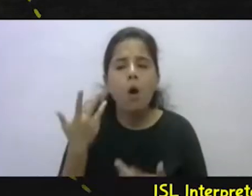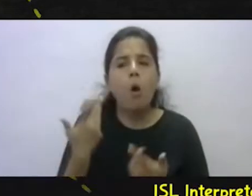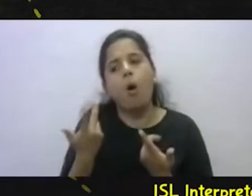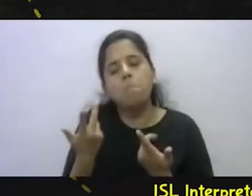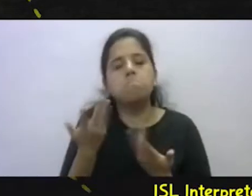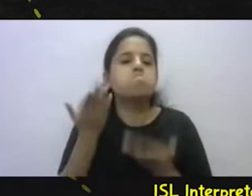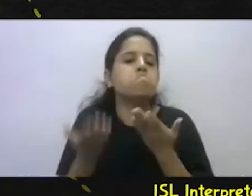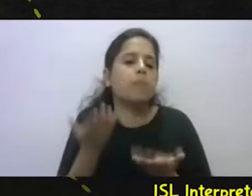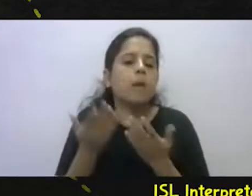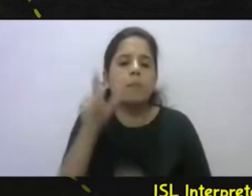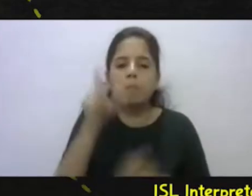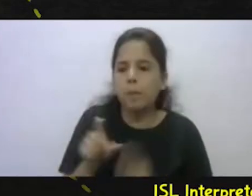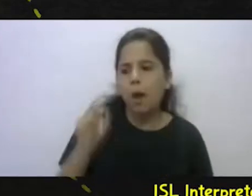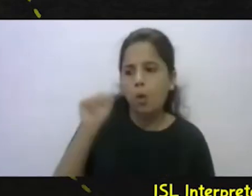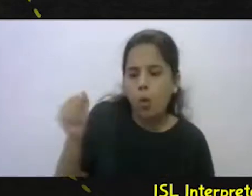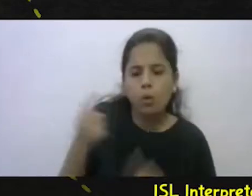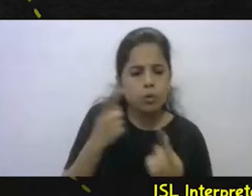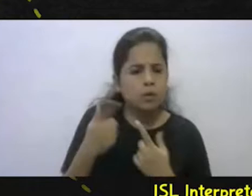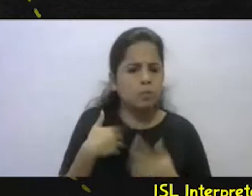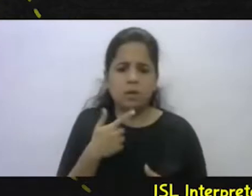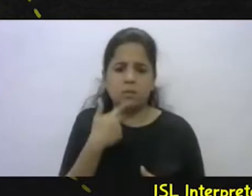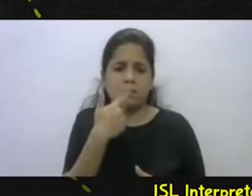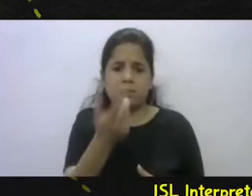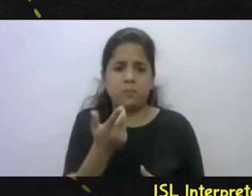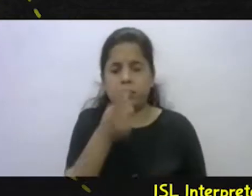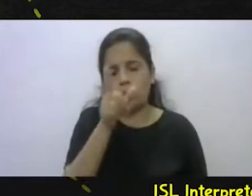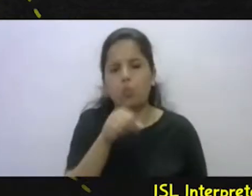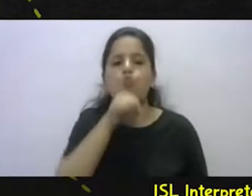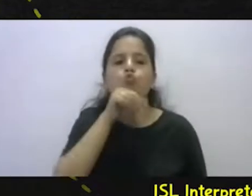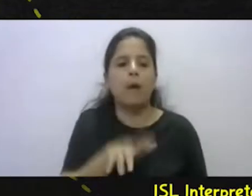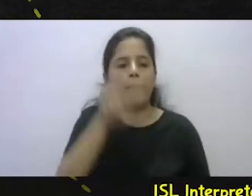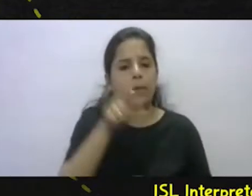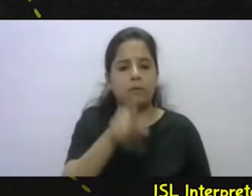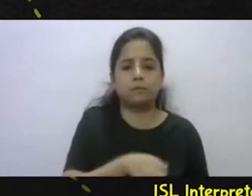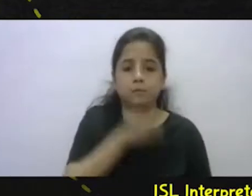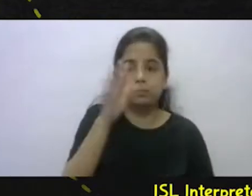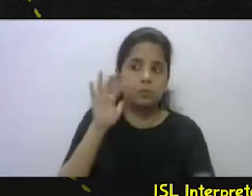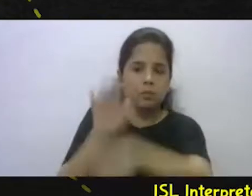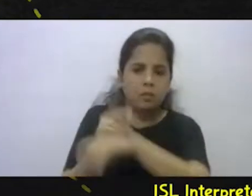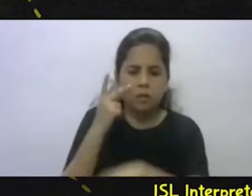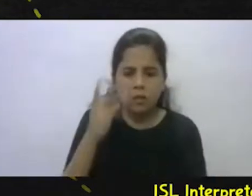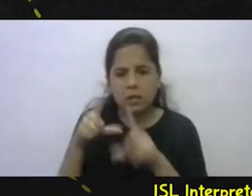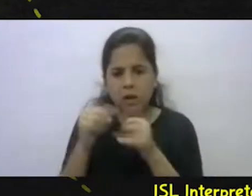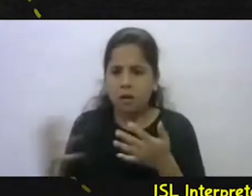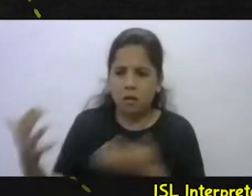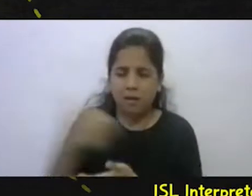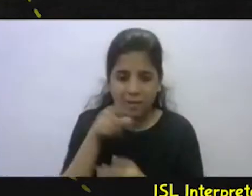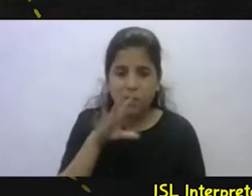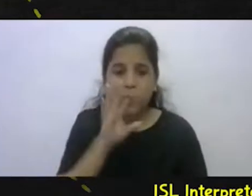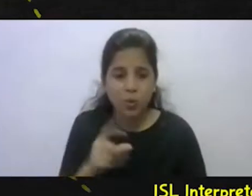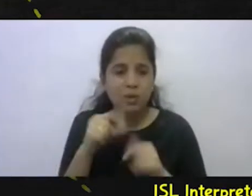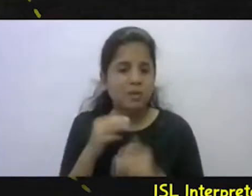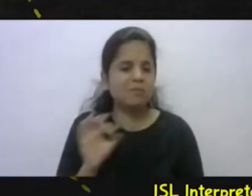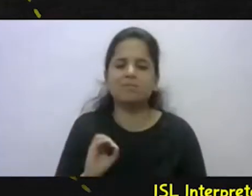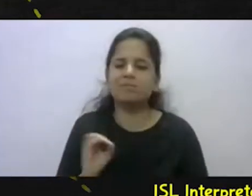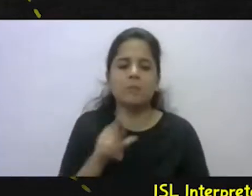about people? And I don't call it like when you go to the young people and try to identify, collect some data. It's not data. You actually go to